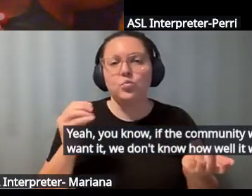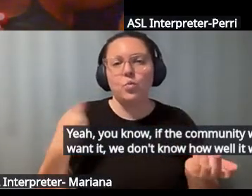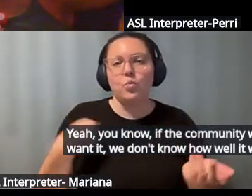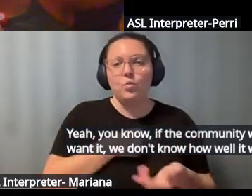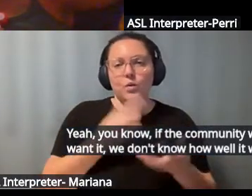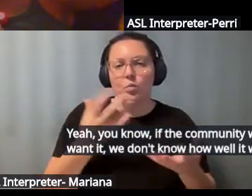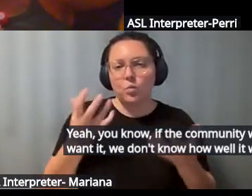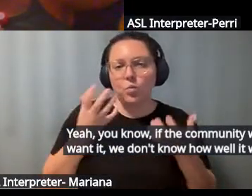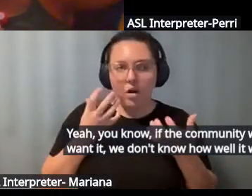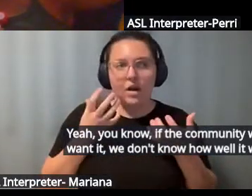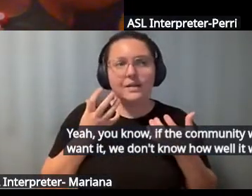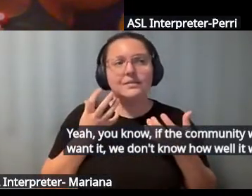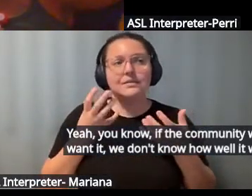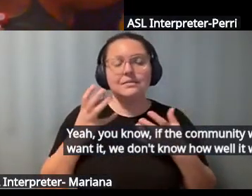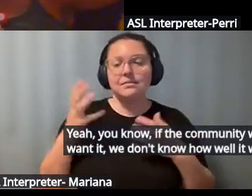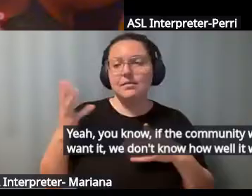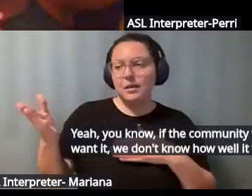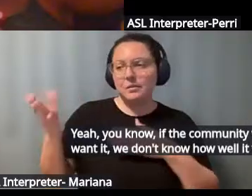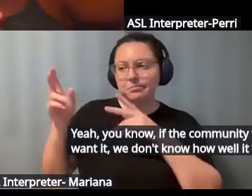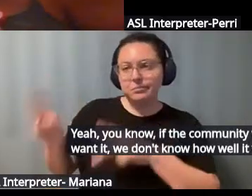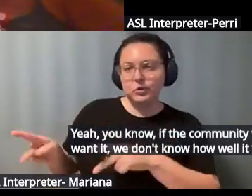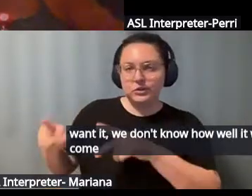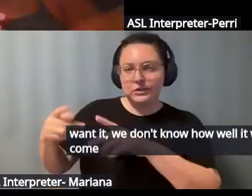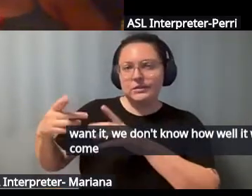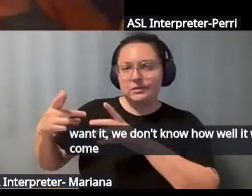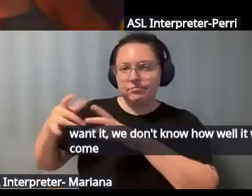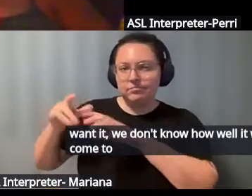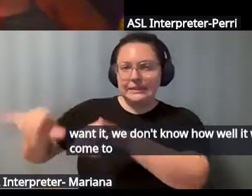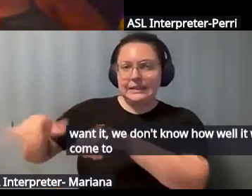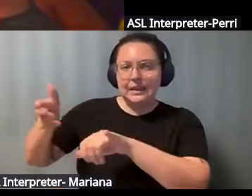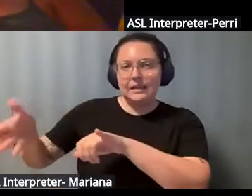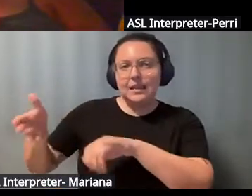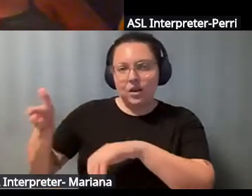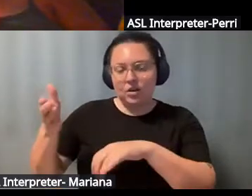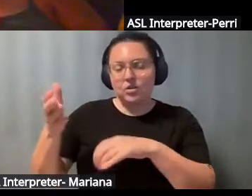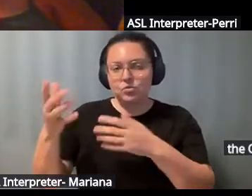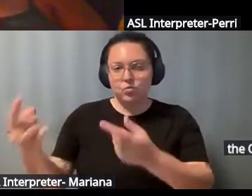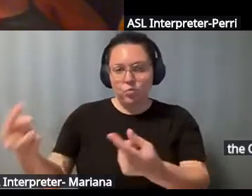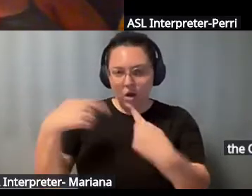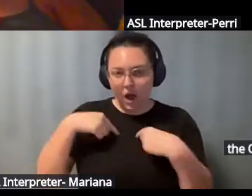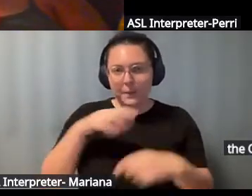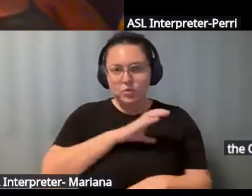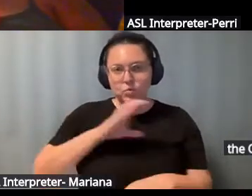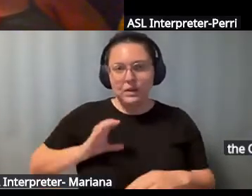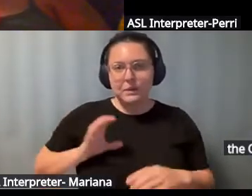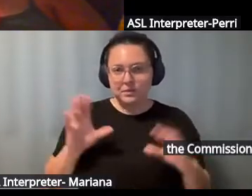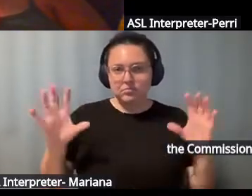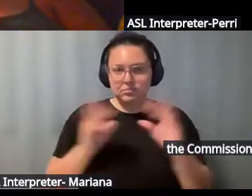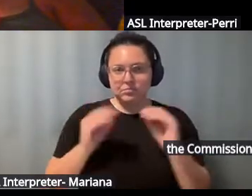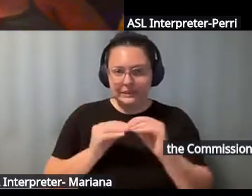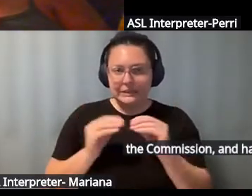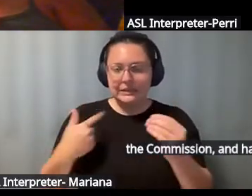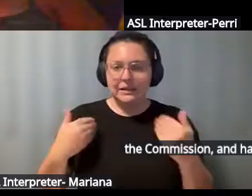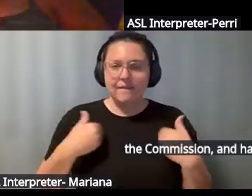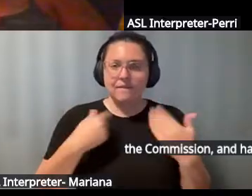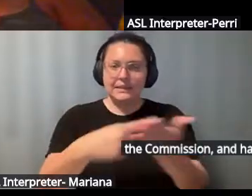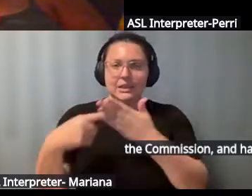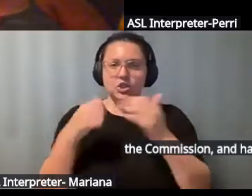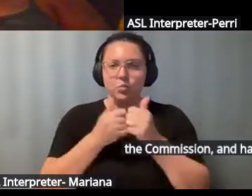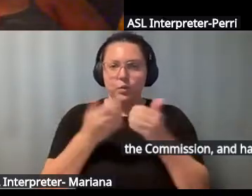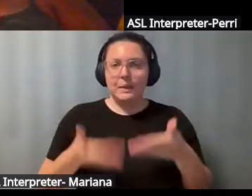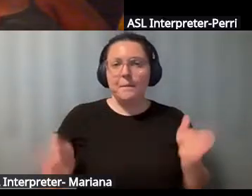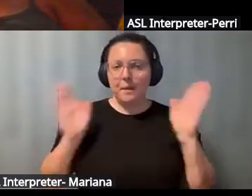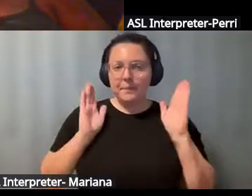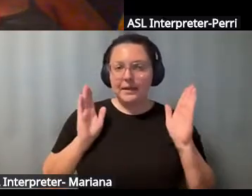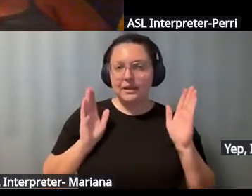for the tenant to come to the commission and have a discussion with the public. Yep, I